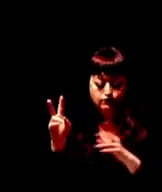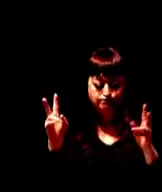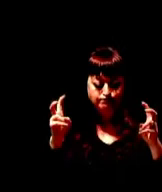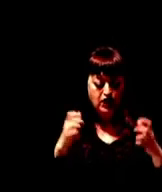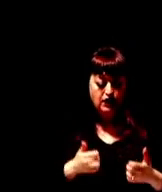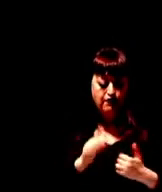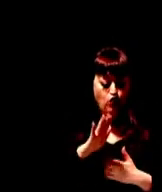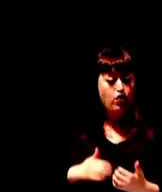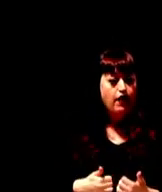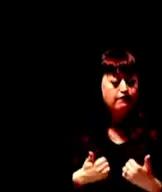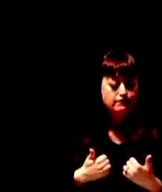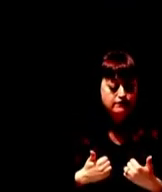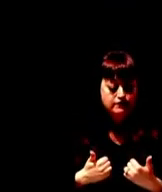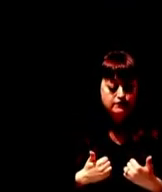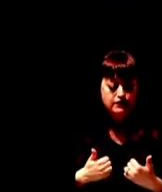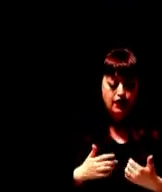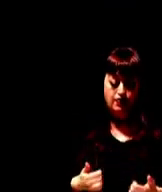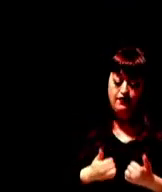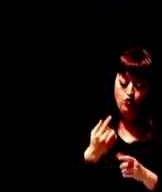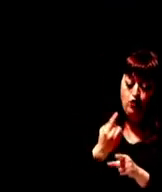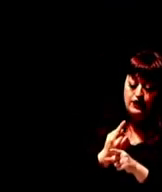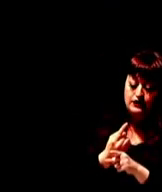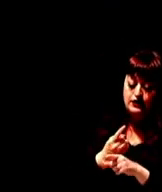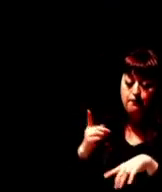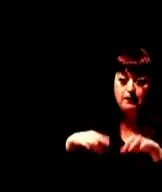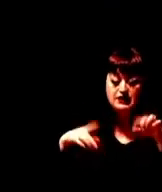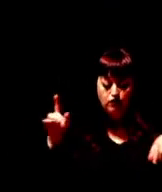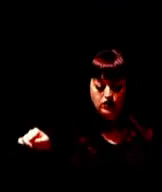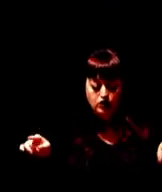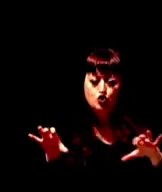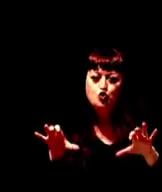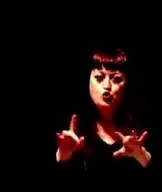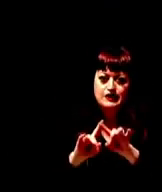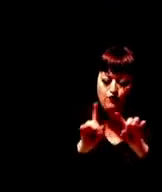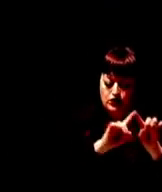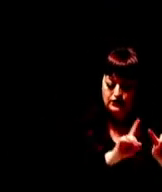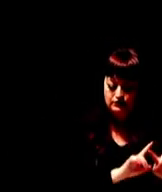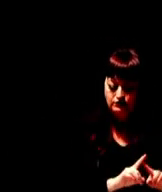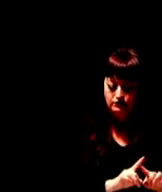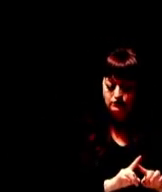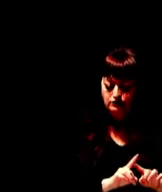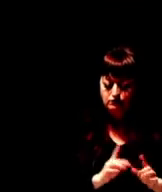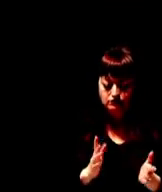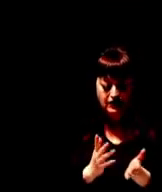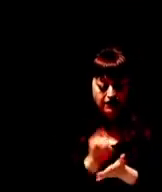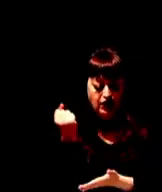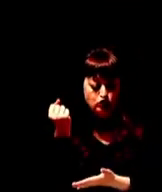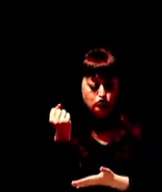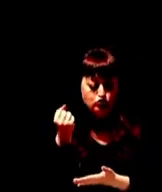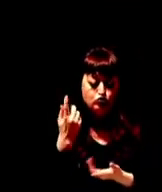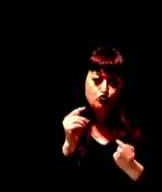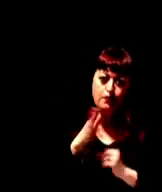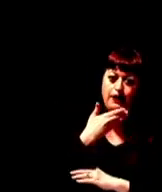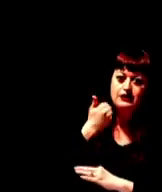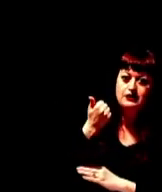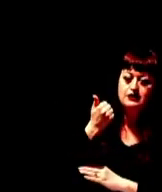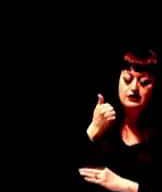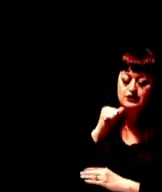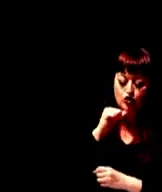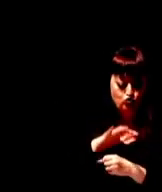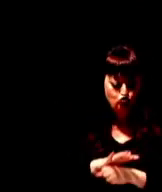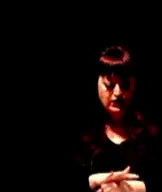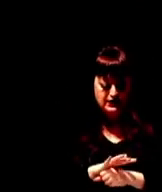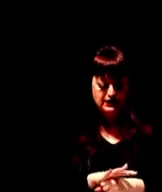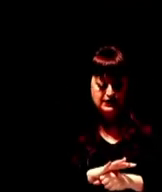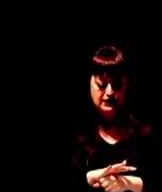Live your life, live it right, be different, and do different things. Take advantage, do your best, and do